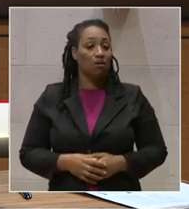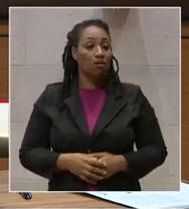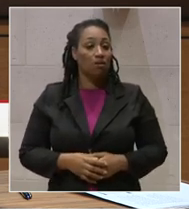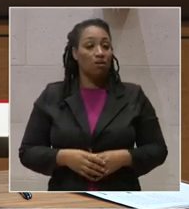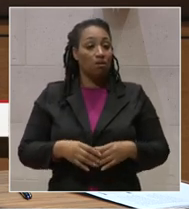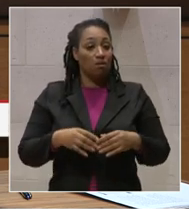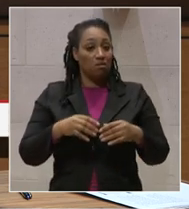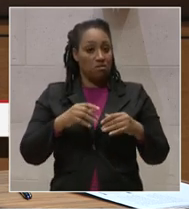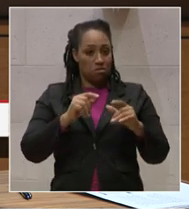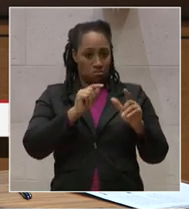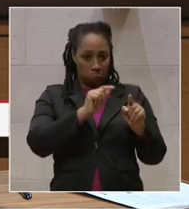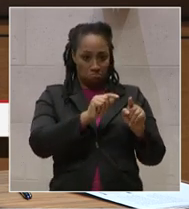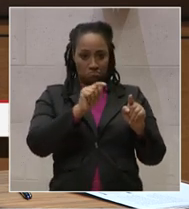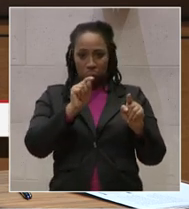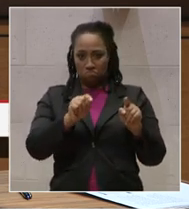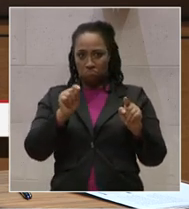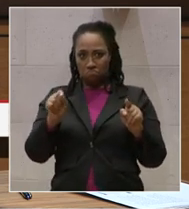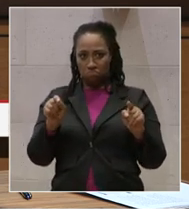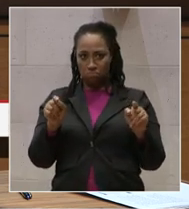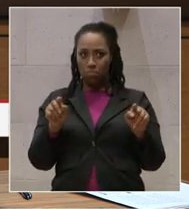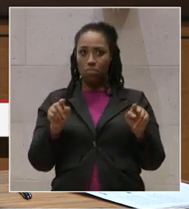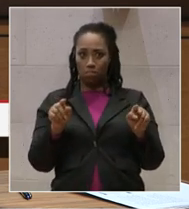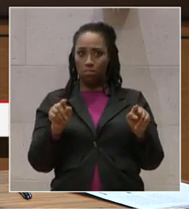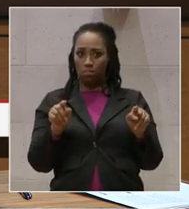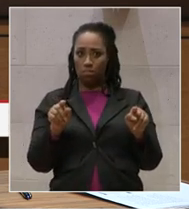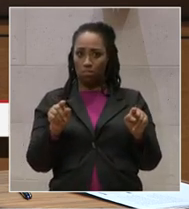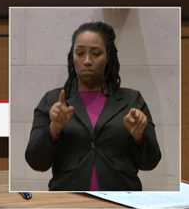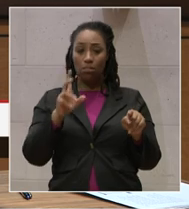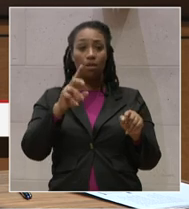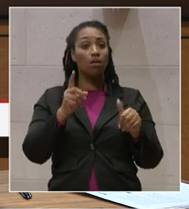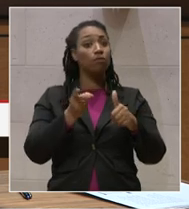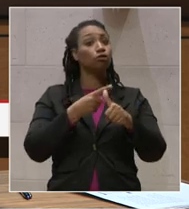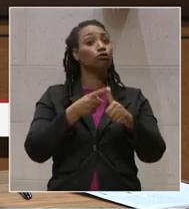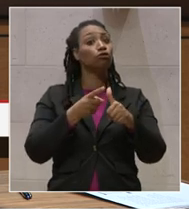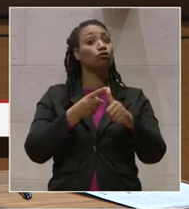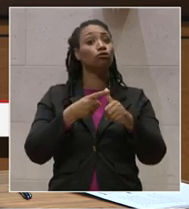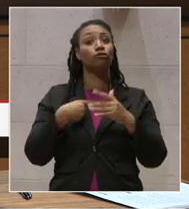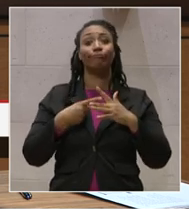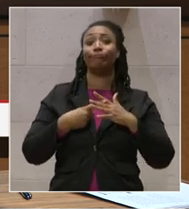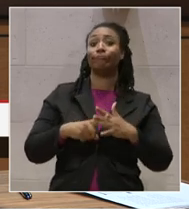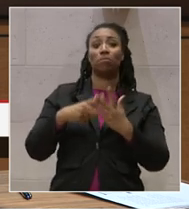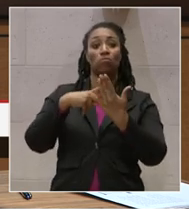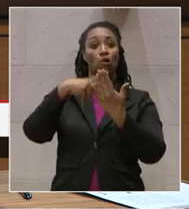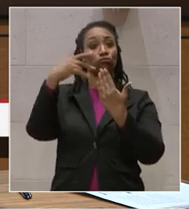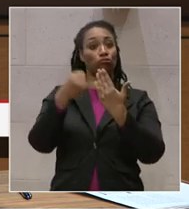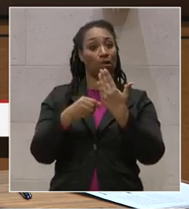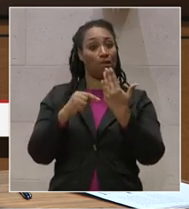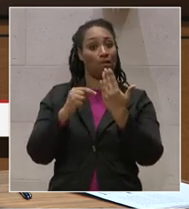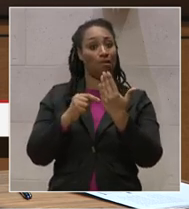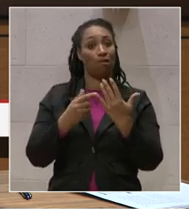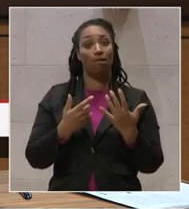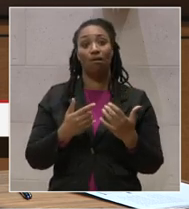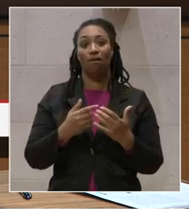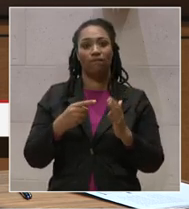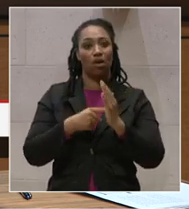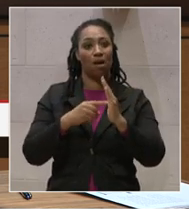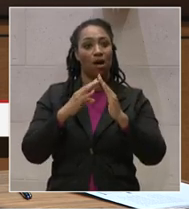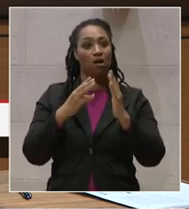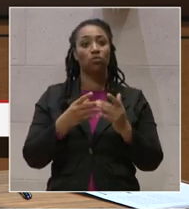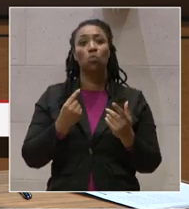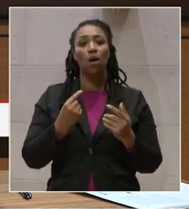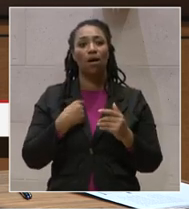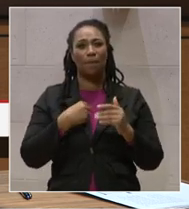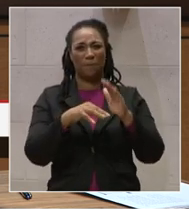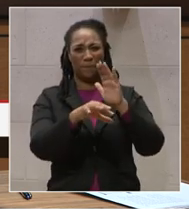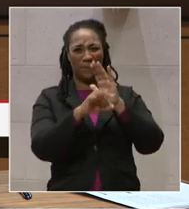and persistence in high-cost areas. 20,000 units of new capacity will come with increased requirements for inclusionary